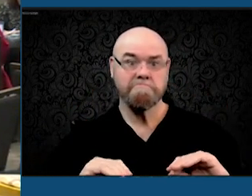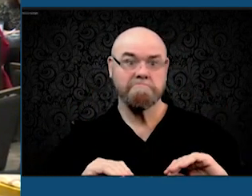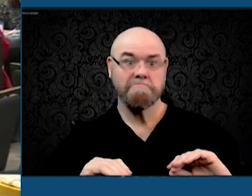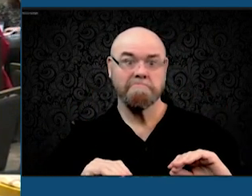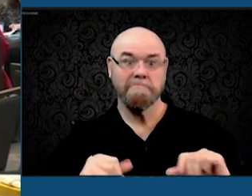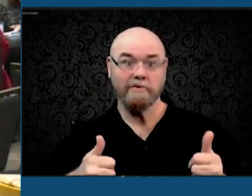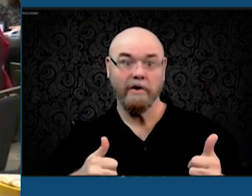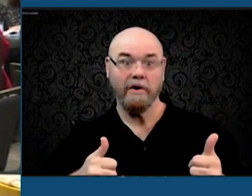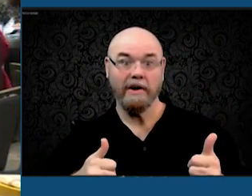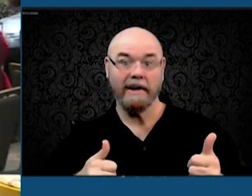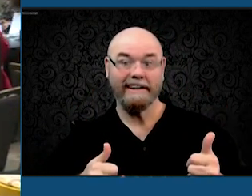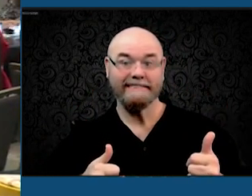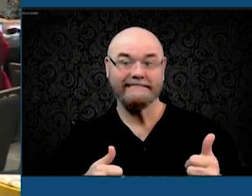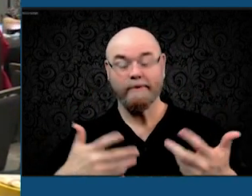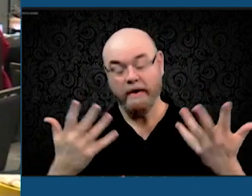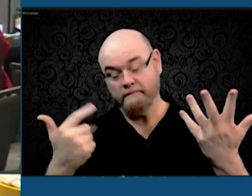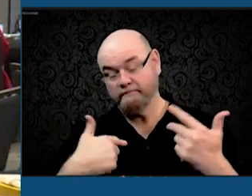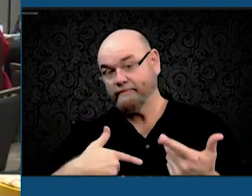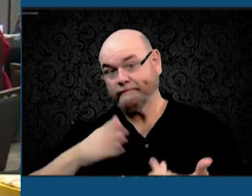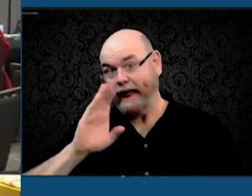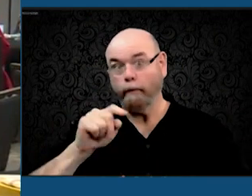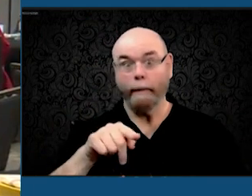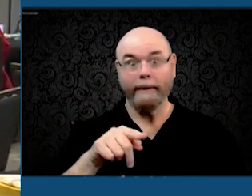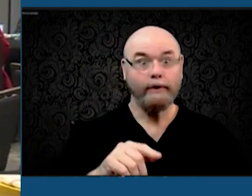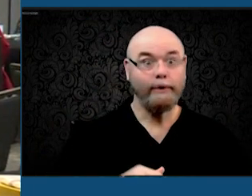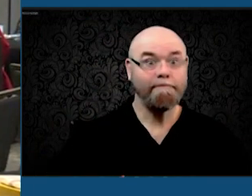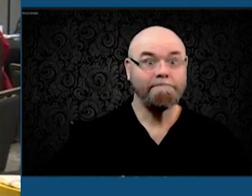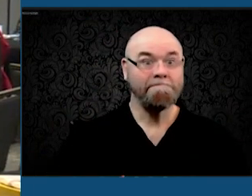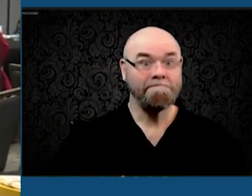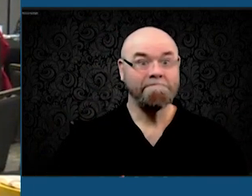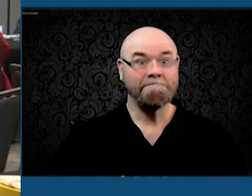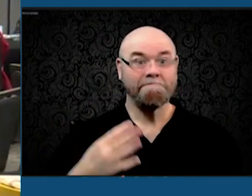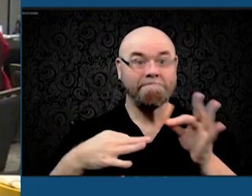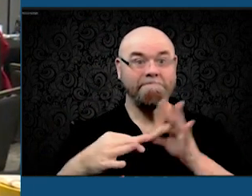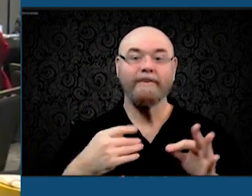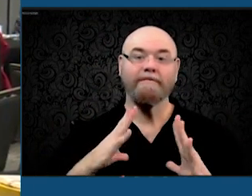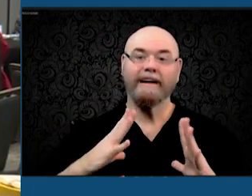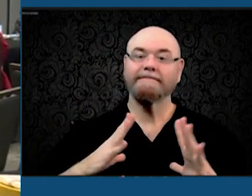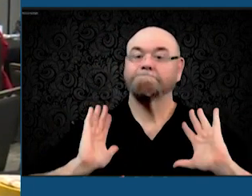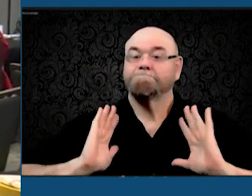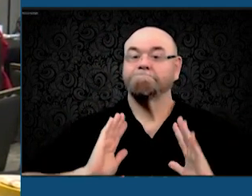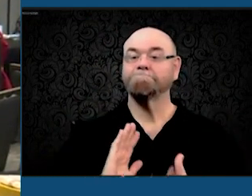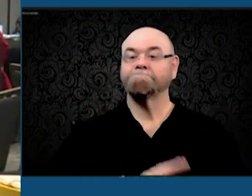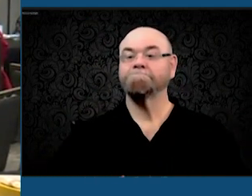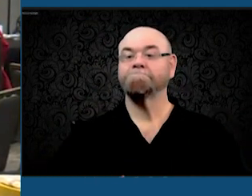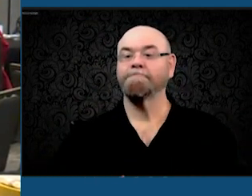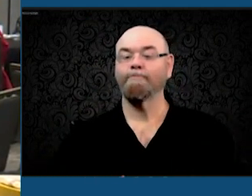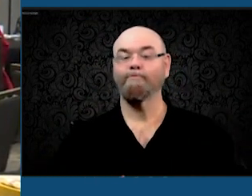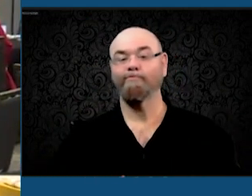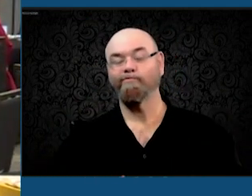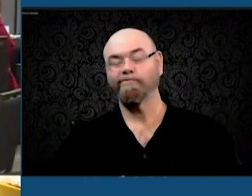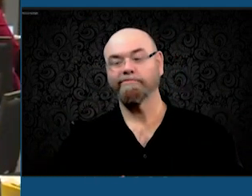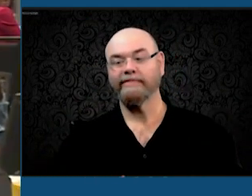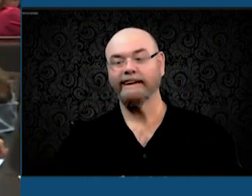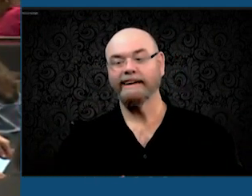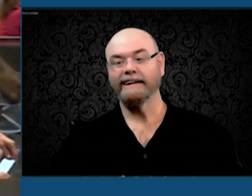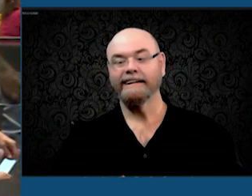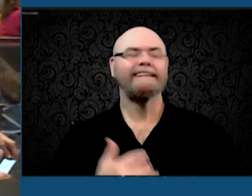well, I'm going to be you then. All right, I'll let you go. We're going to convert now